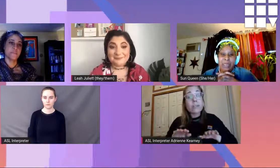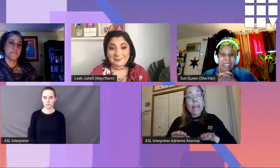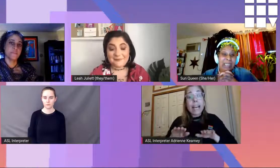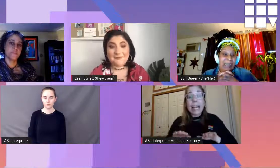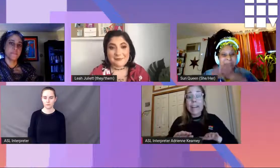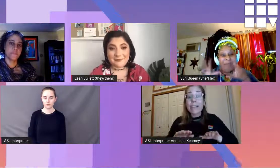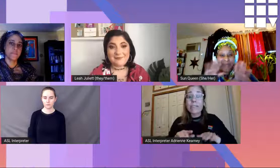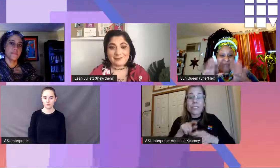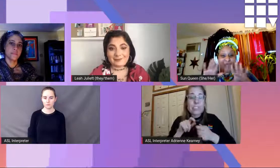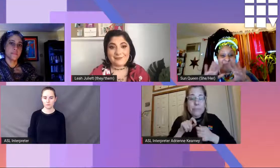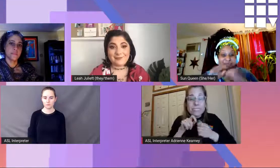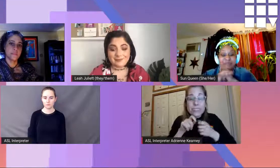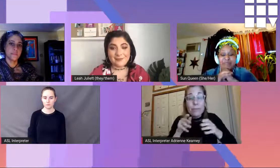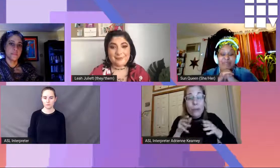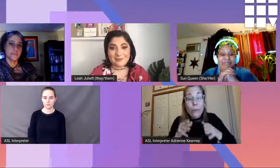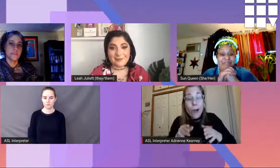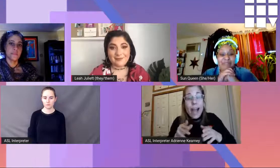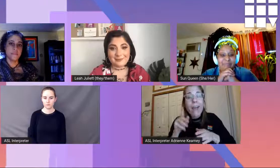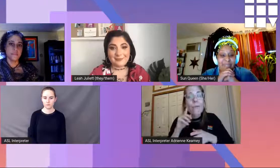So